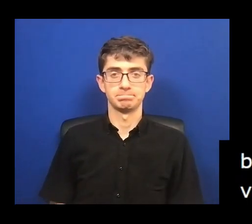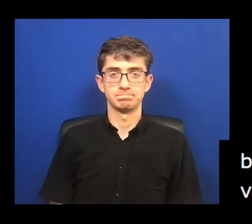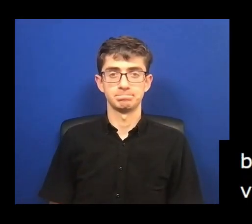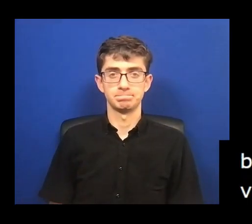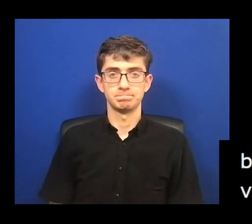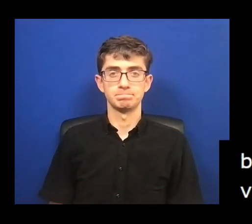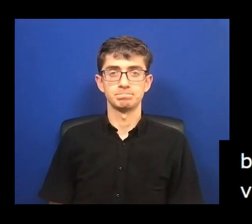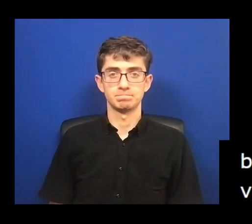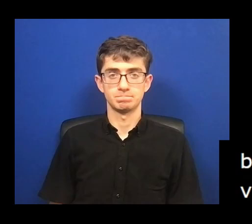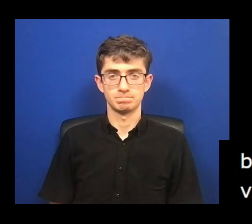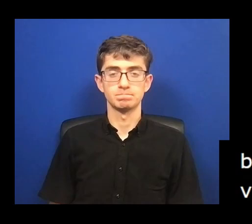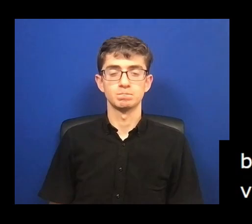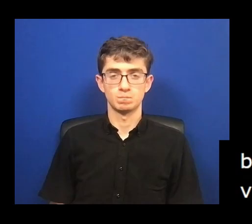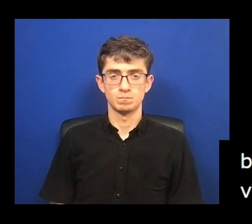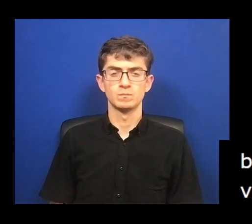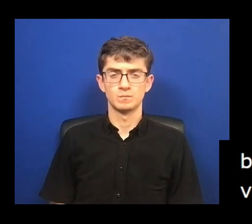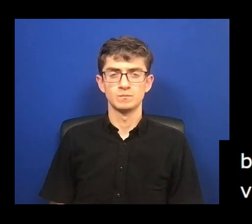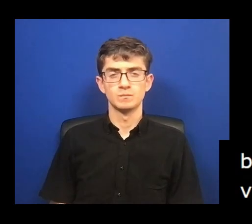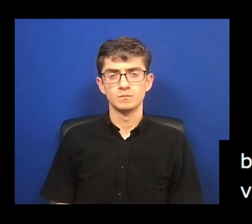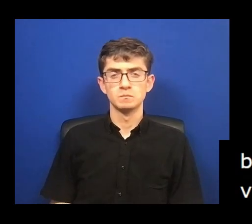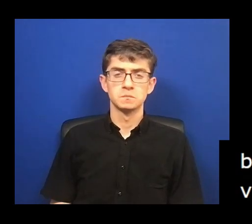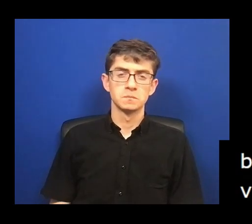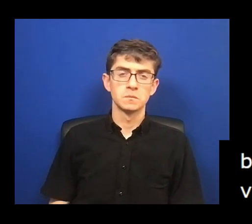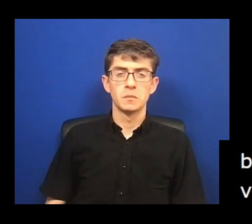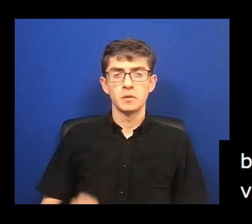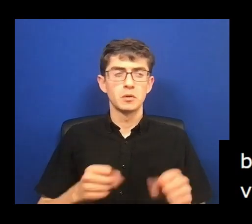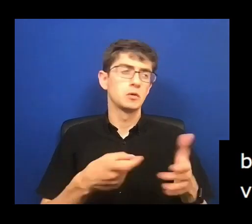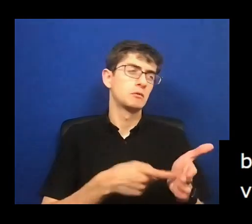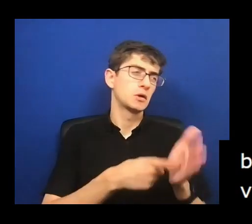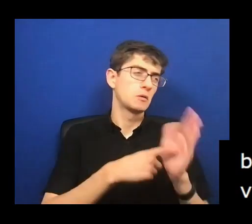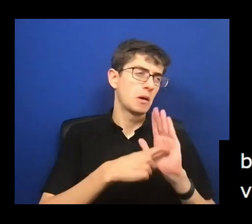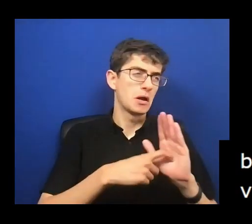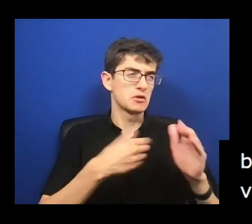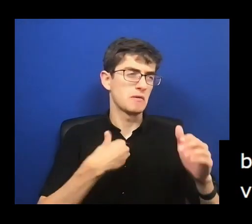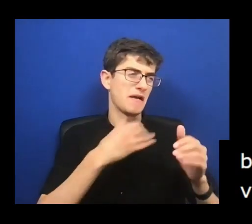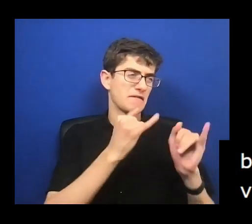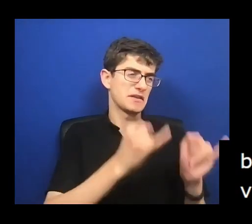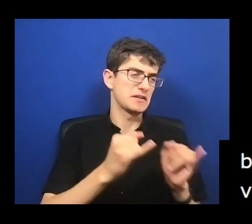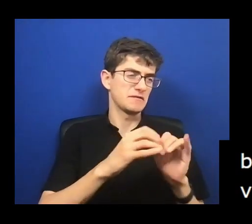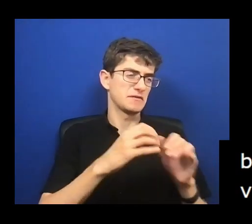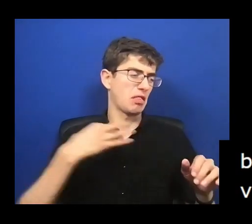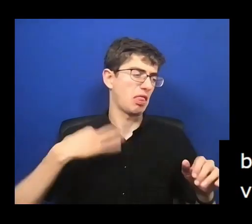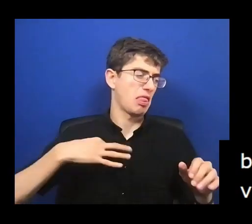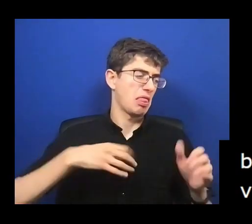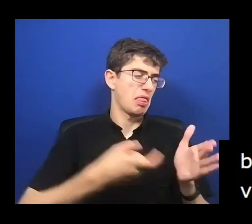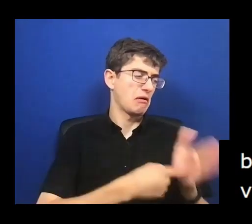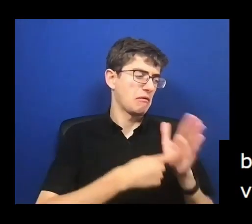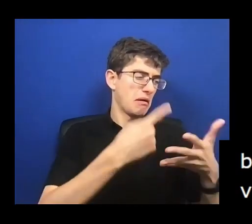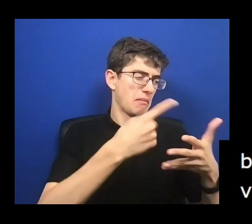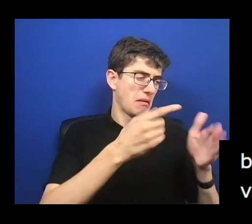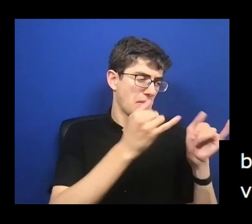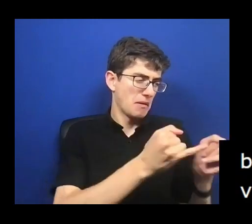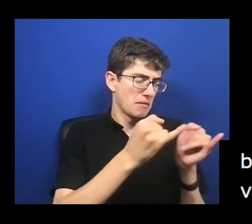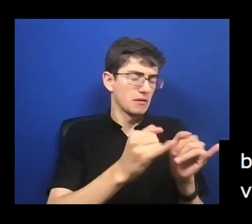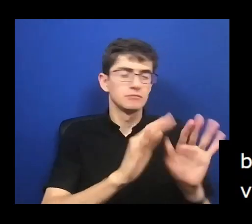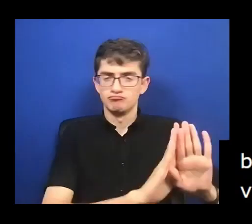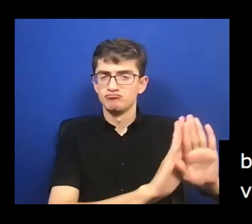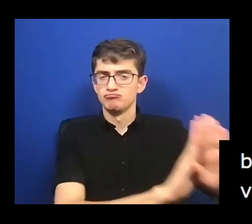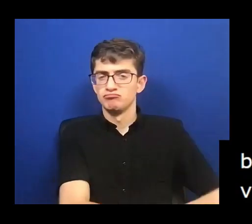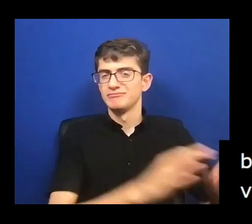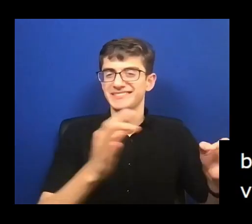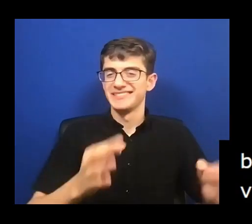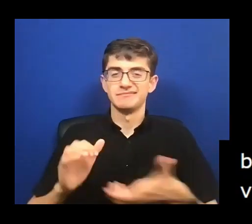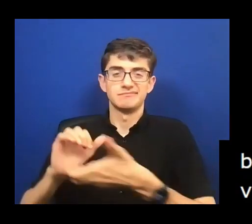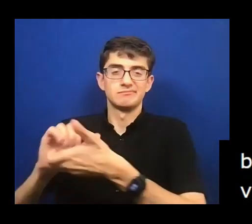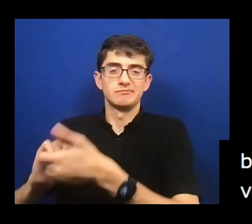Instead of requiring residents to go through individual eligibility requirements to qualify for our low-cost plan, we just partner directly